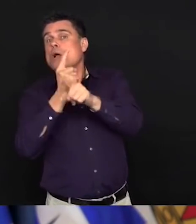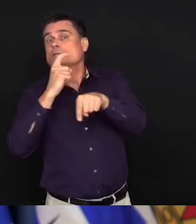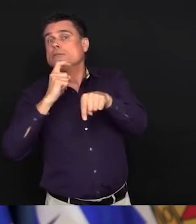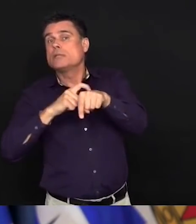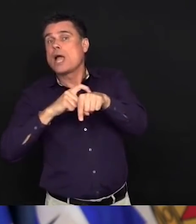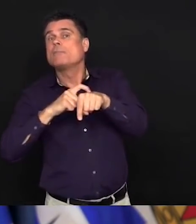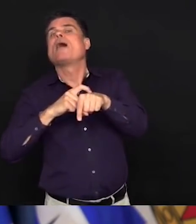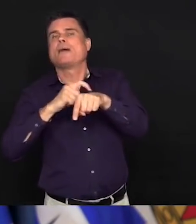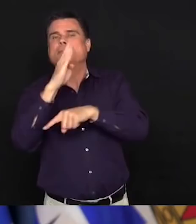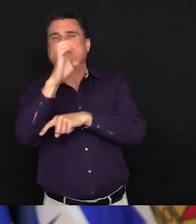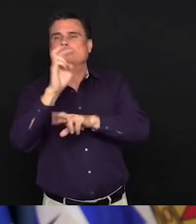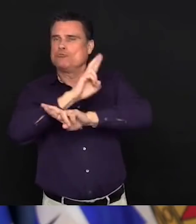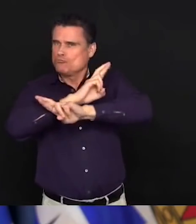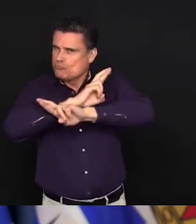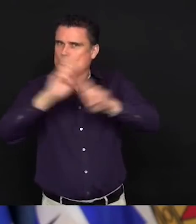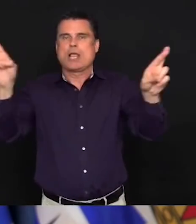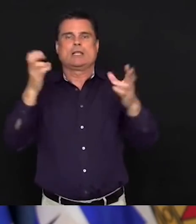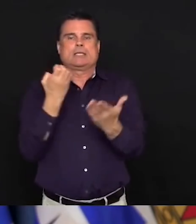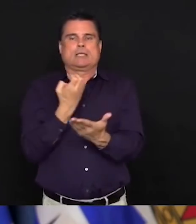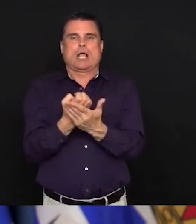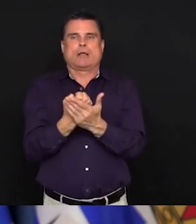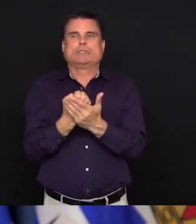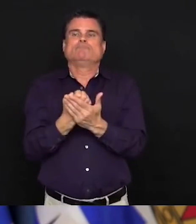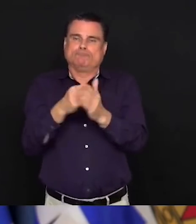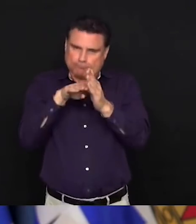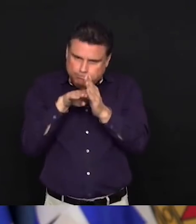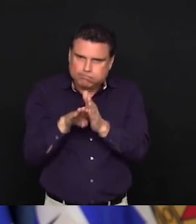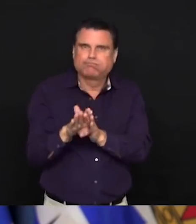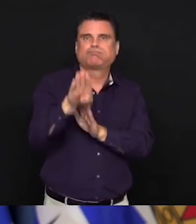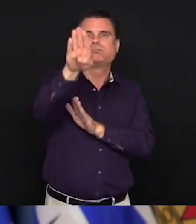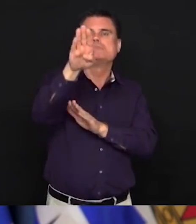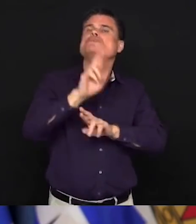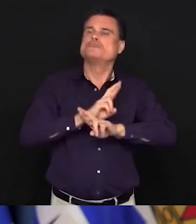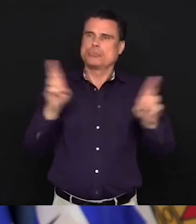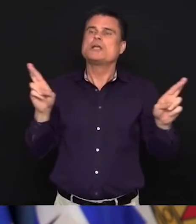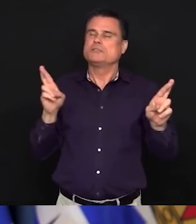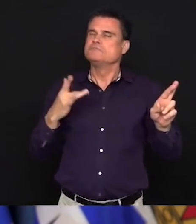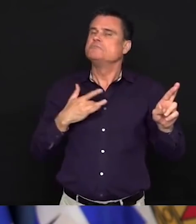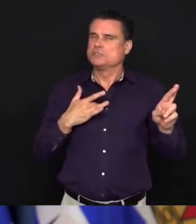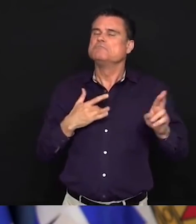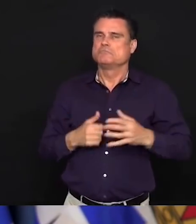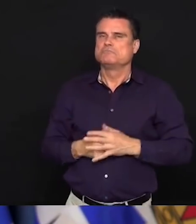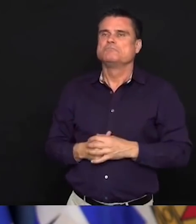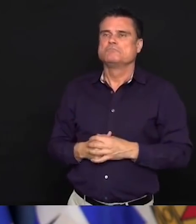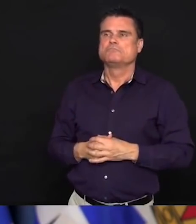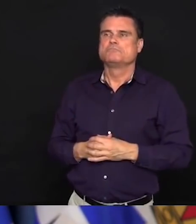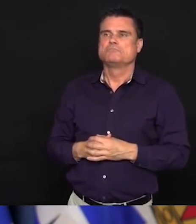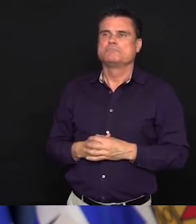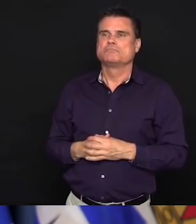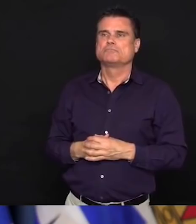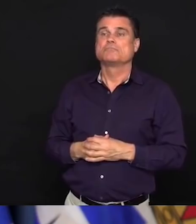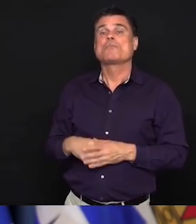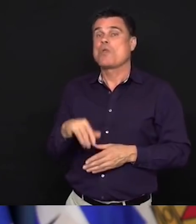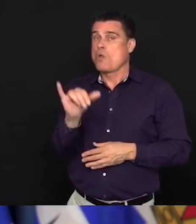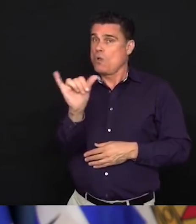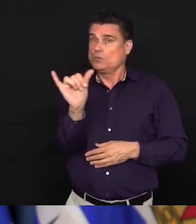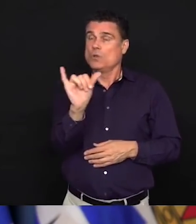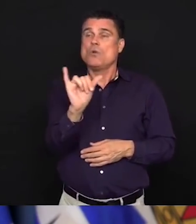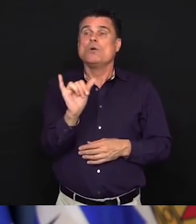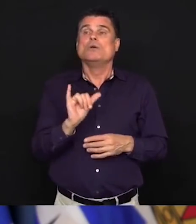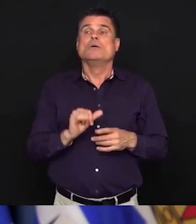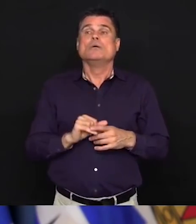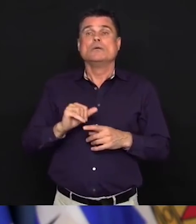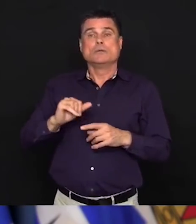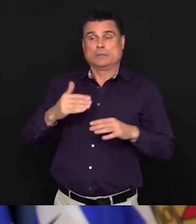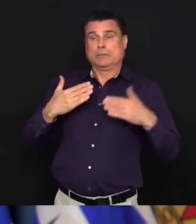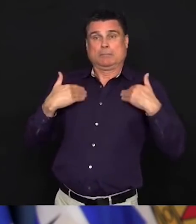to not-for-profits that are not part of that process, getting feedback, as have all my ministers, as have members of the opposition. And we can put all of